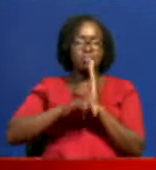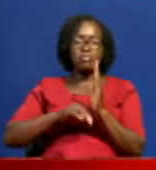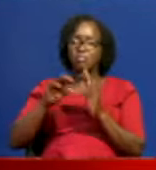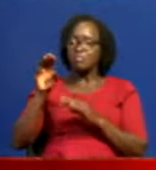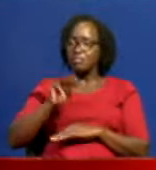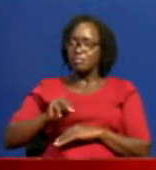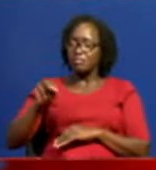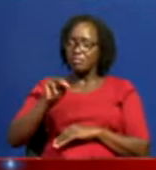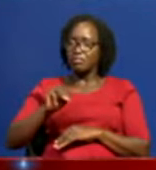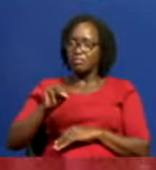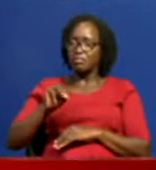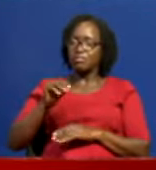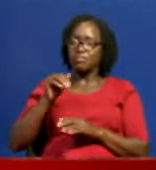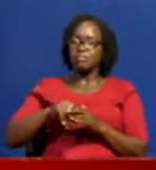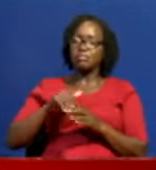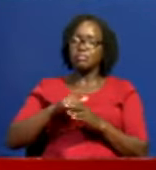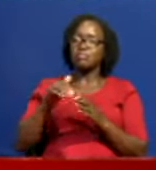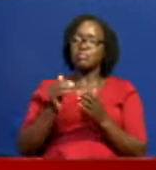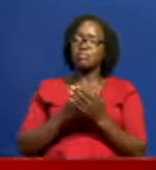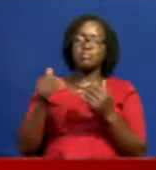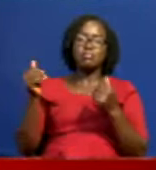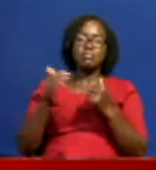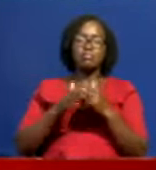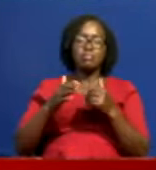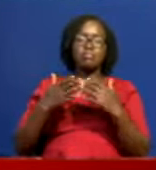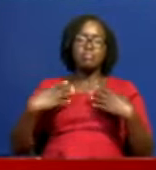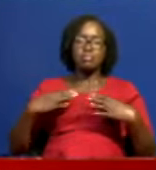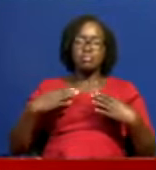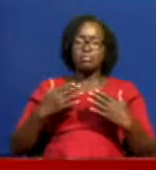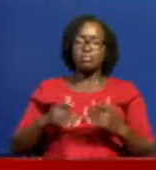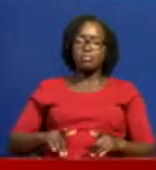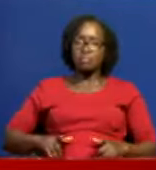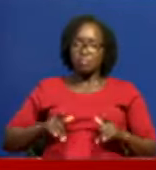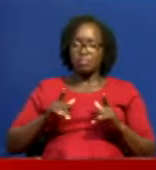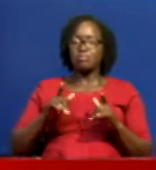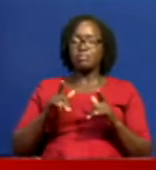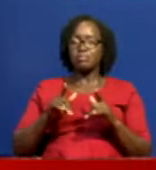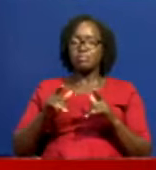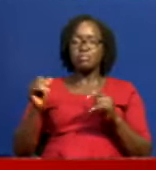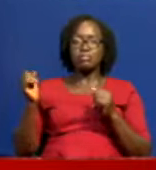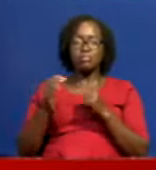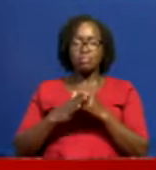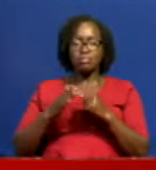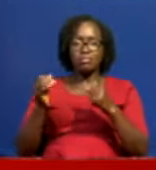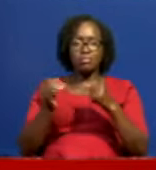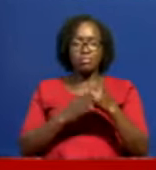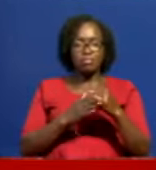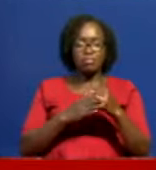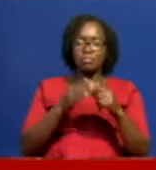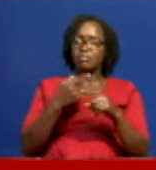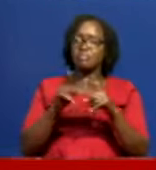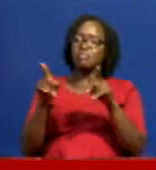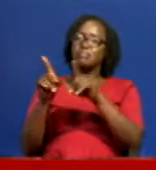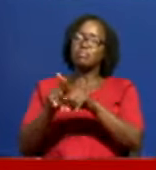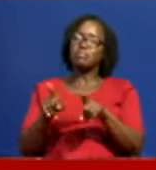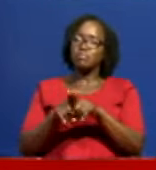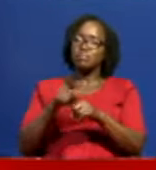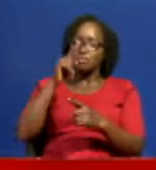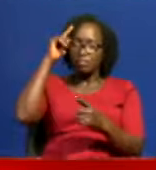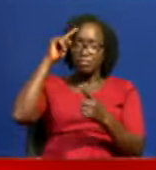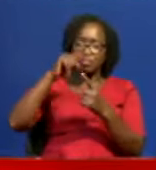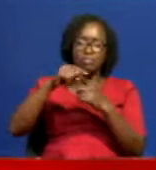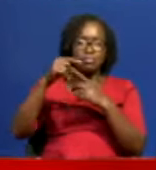millions, including some slum dwellers who now live in squalor, but it also aims